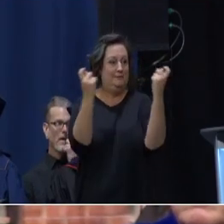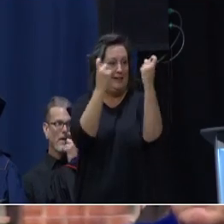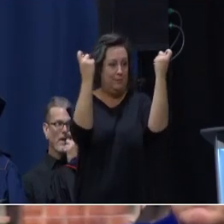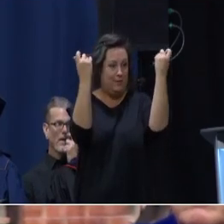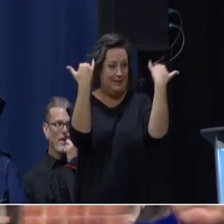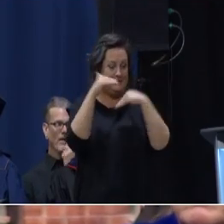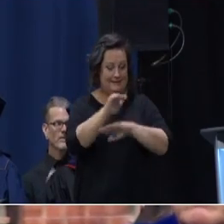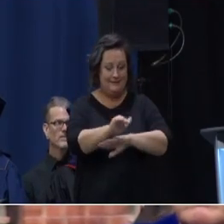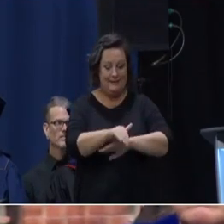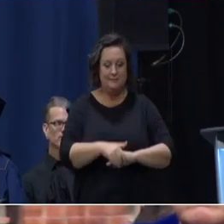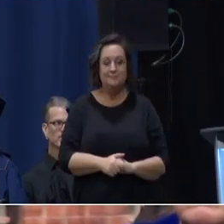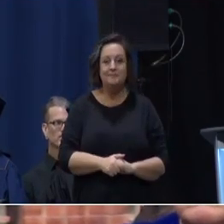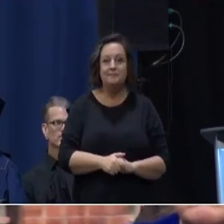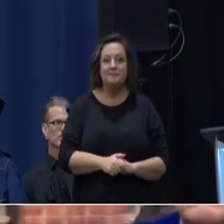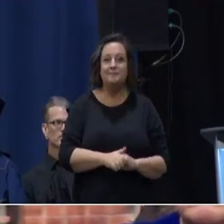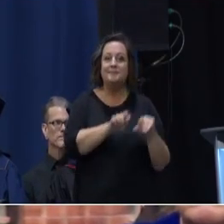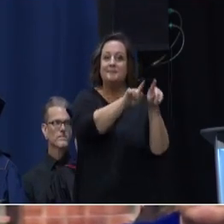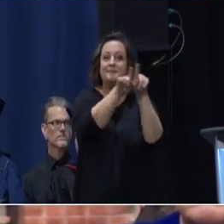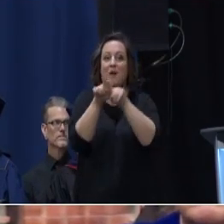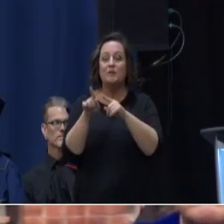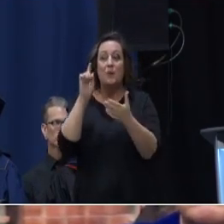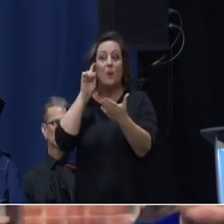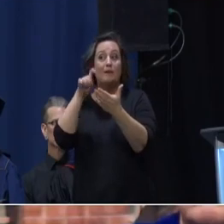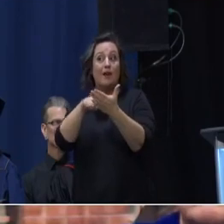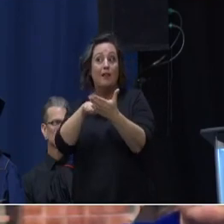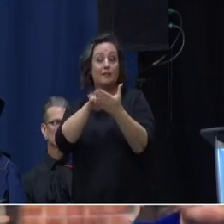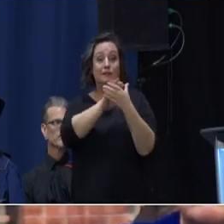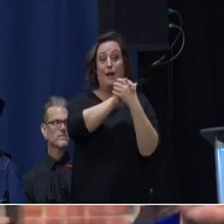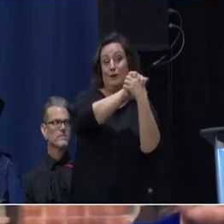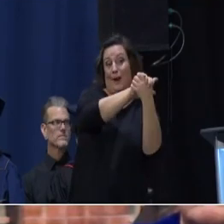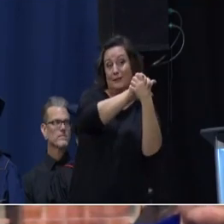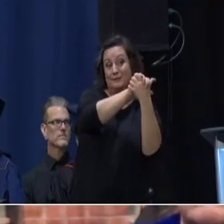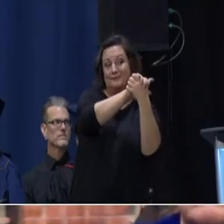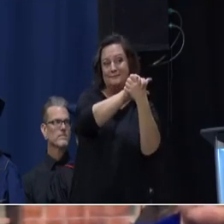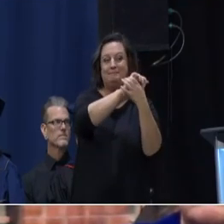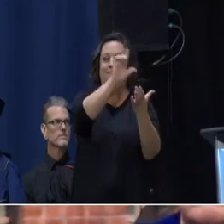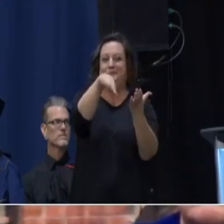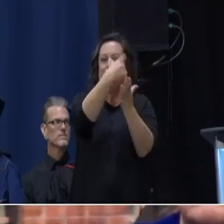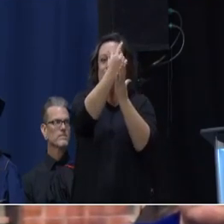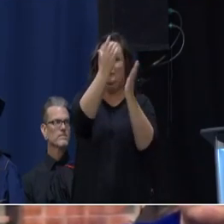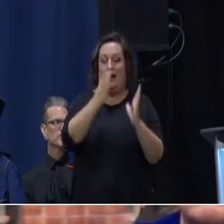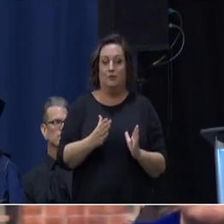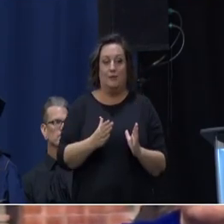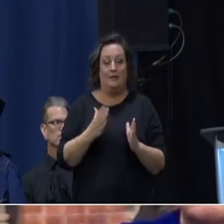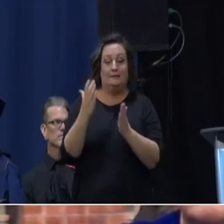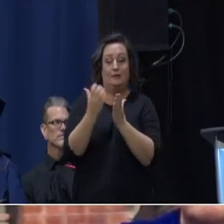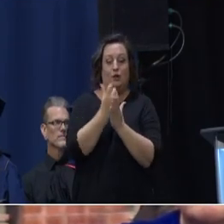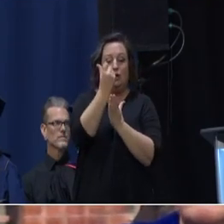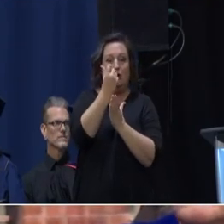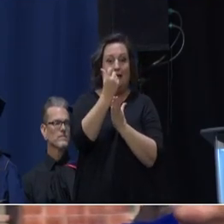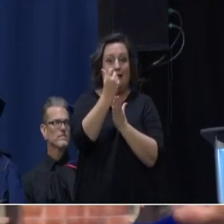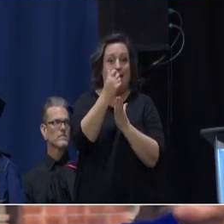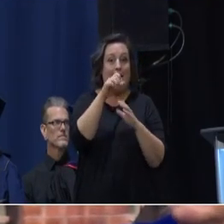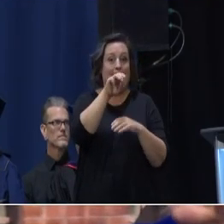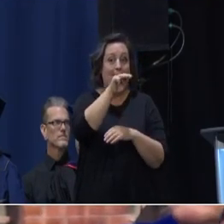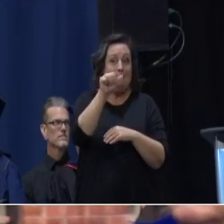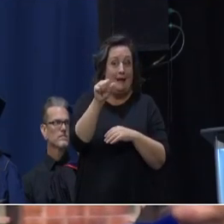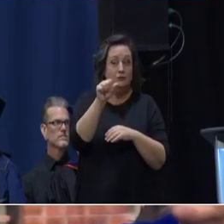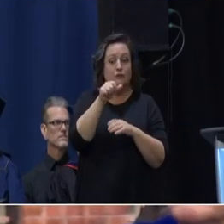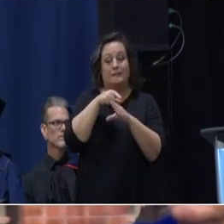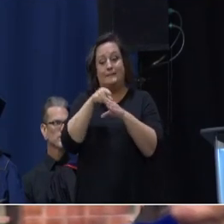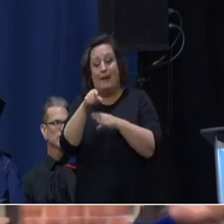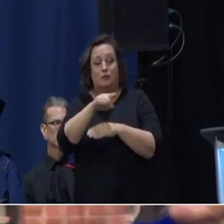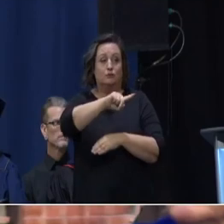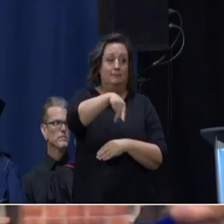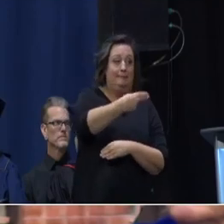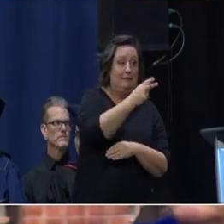evening. I'd also like to acknowledge and congratulate our graduates. Earning a master's degree, a specialist, or a